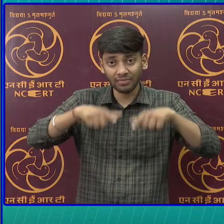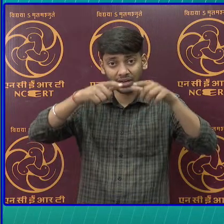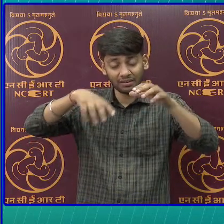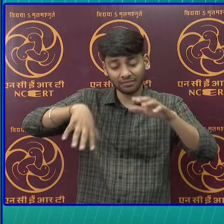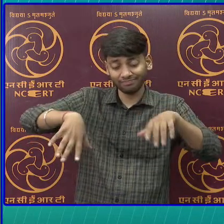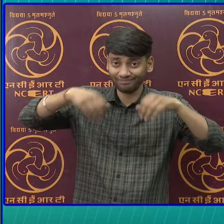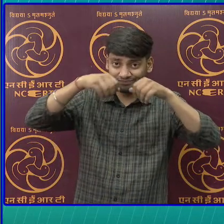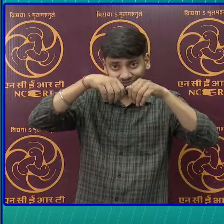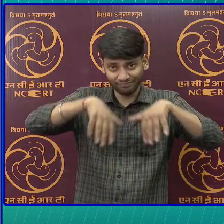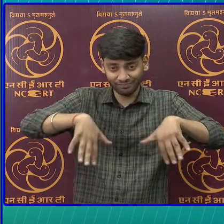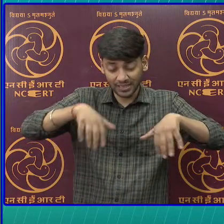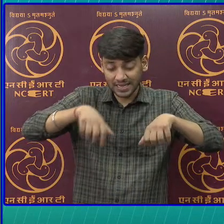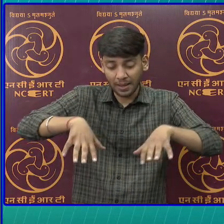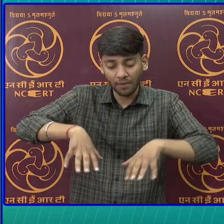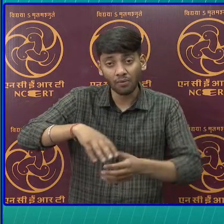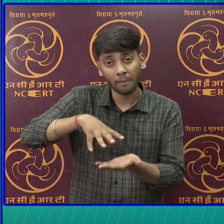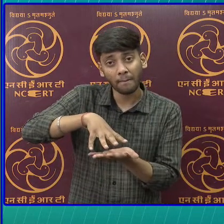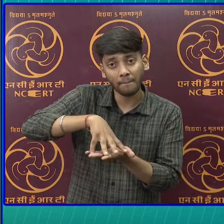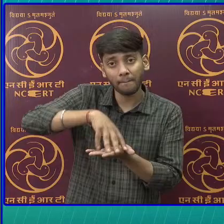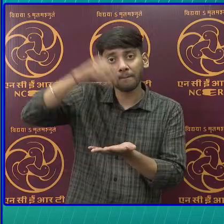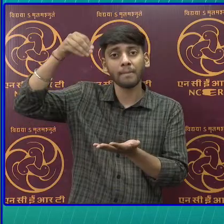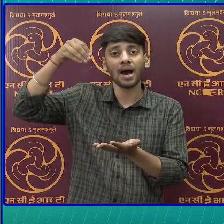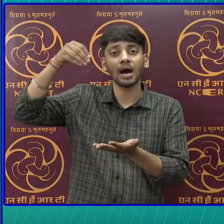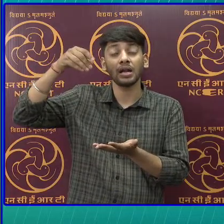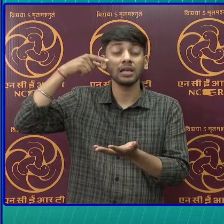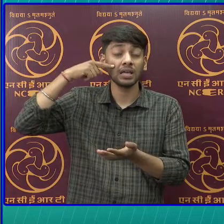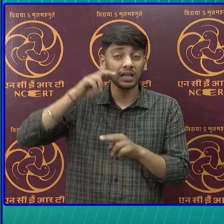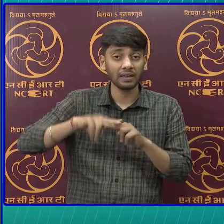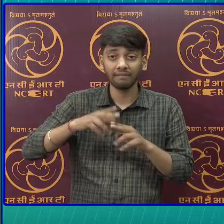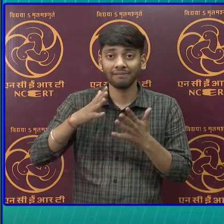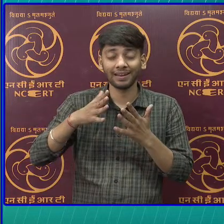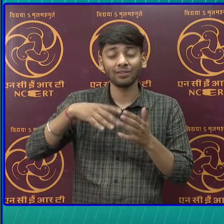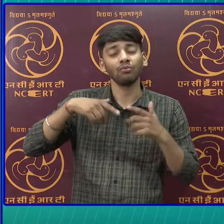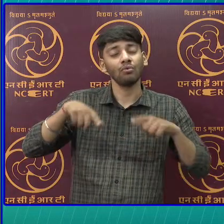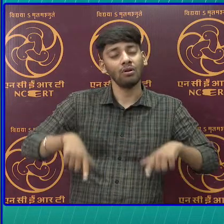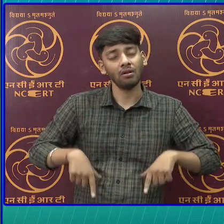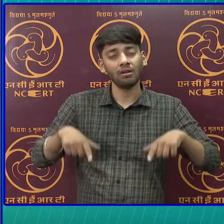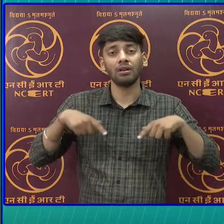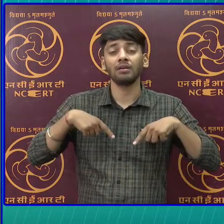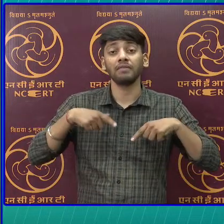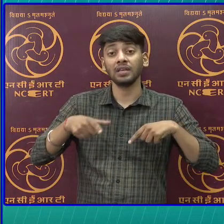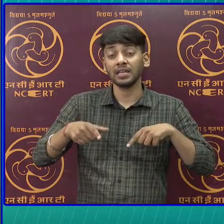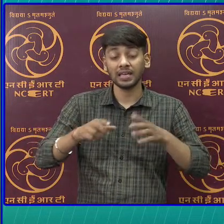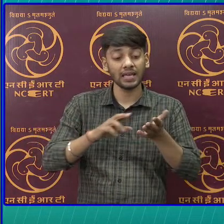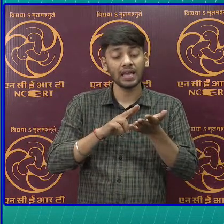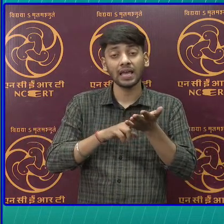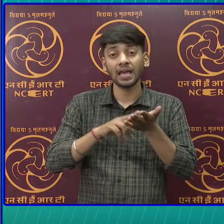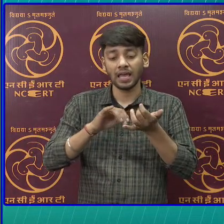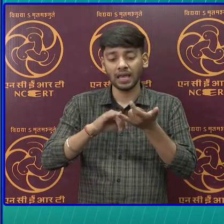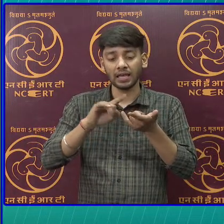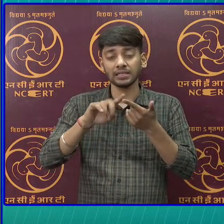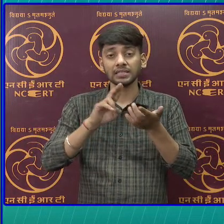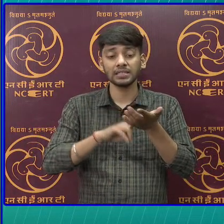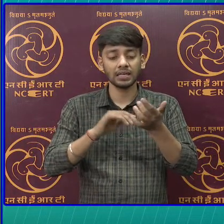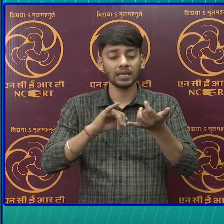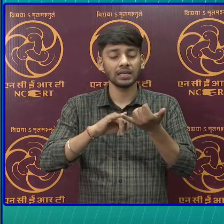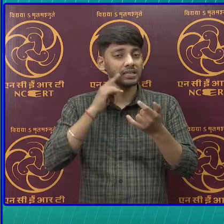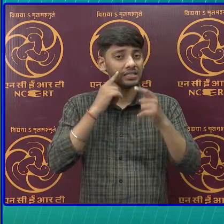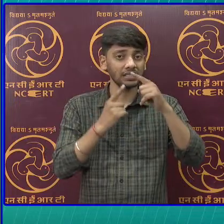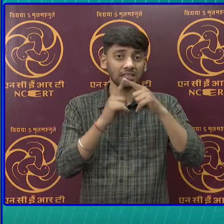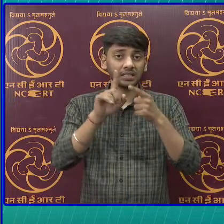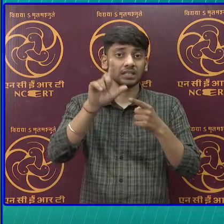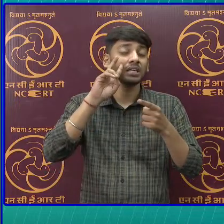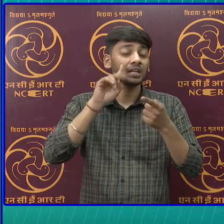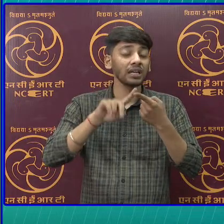out, and this poet says this root is the most sensitive part of the tree. Which provide power to the